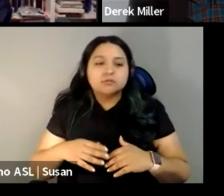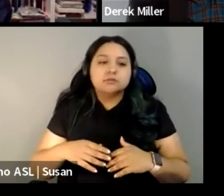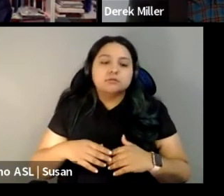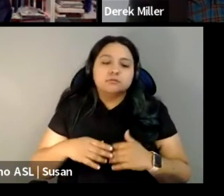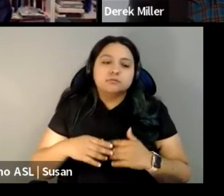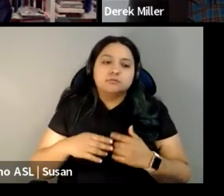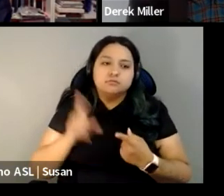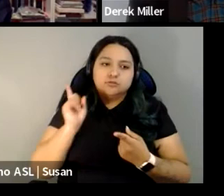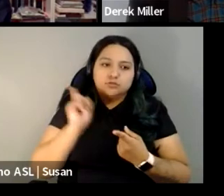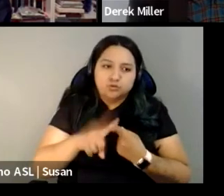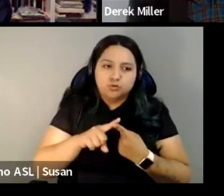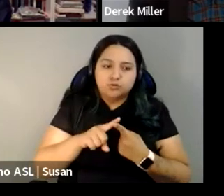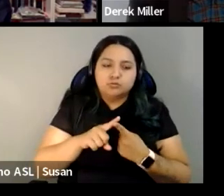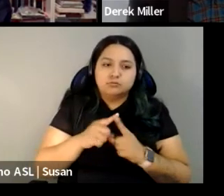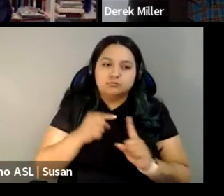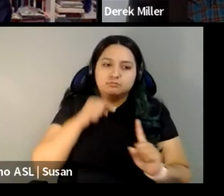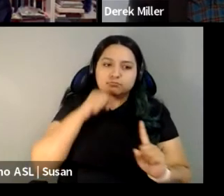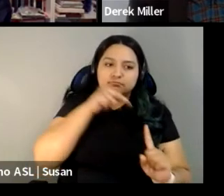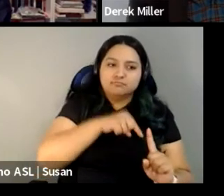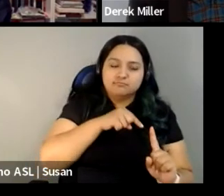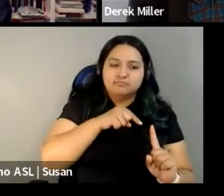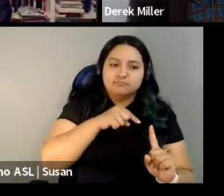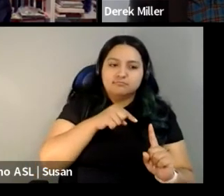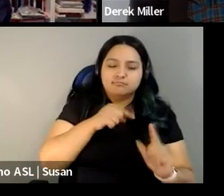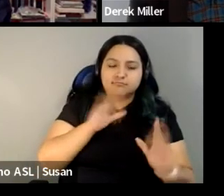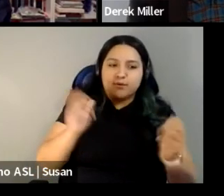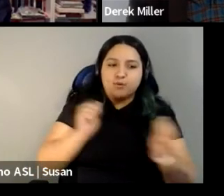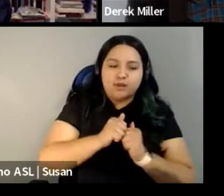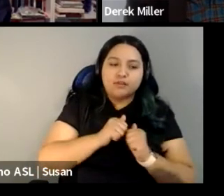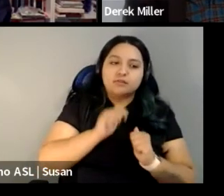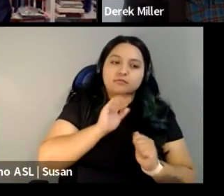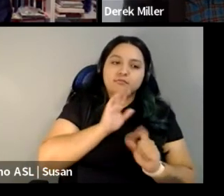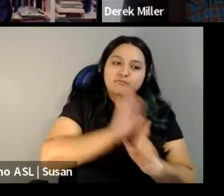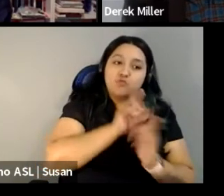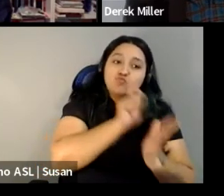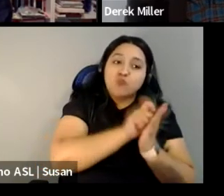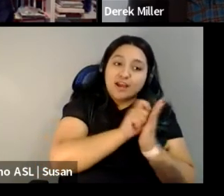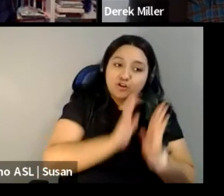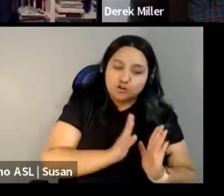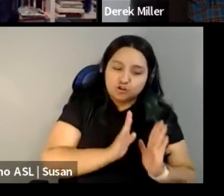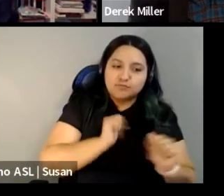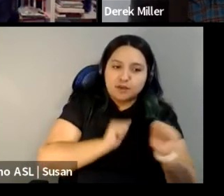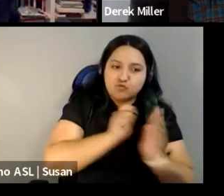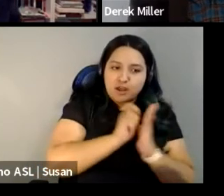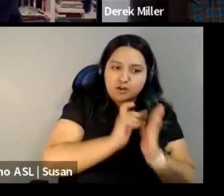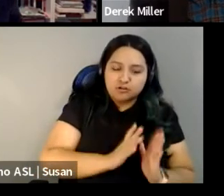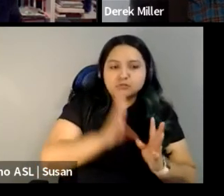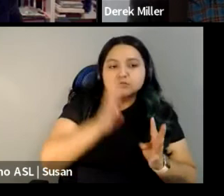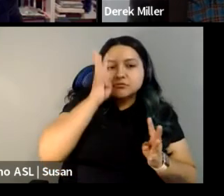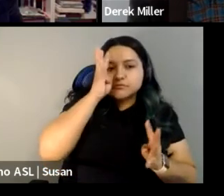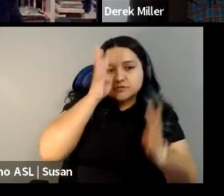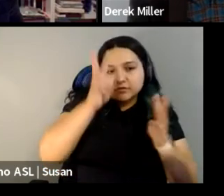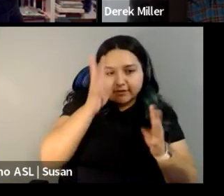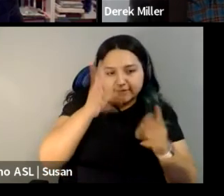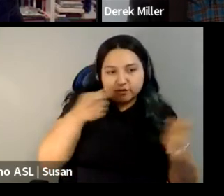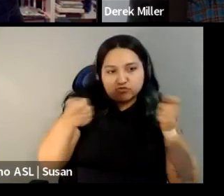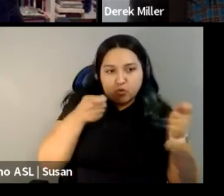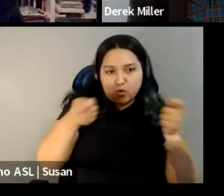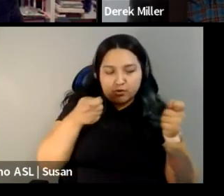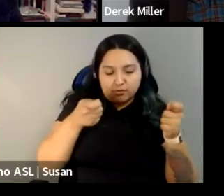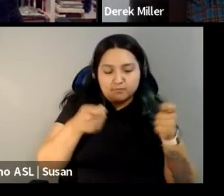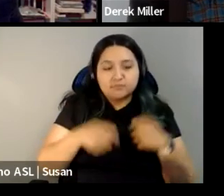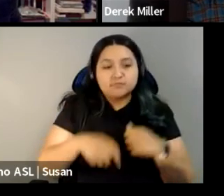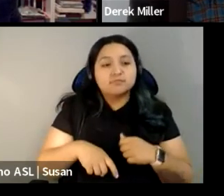of playwrights' artistic control and economic benefit. In the first instance, Brent suggests